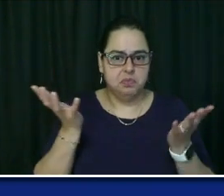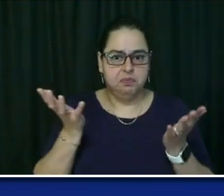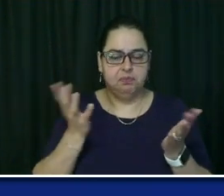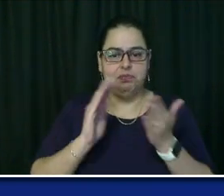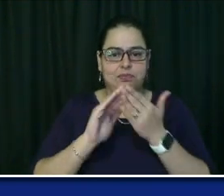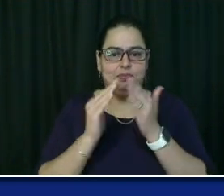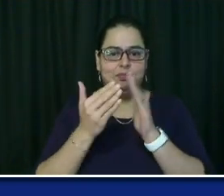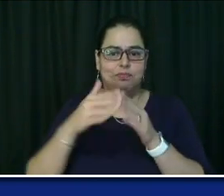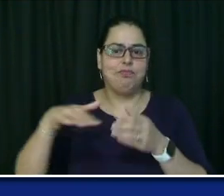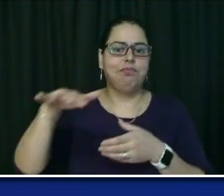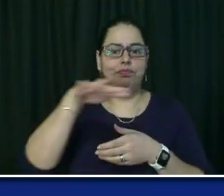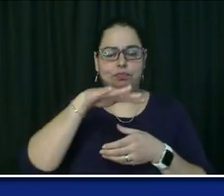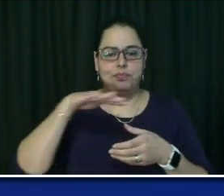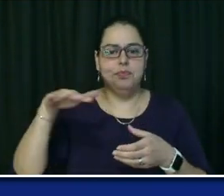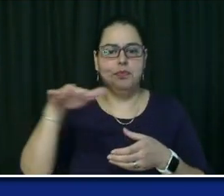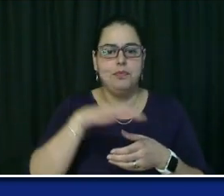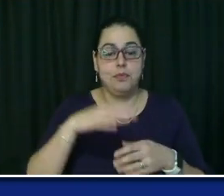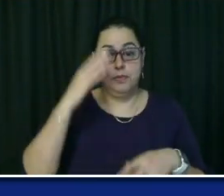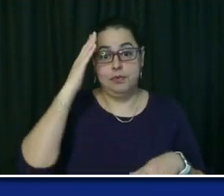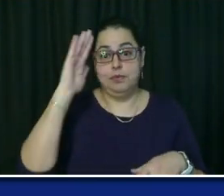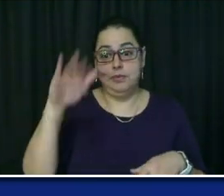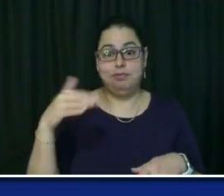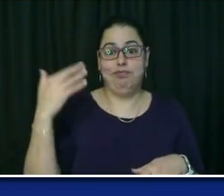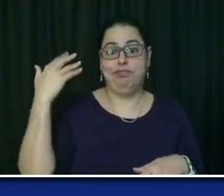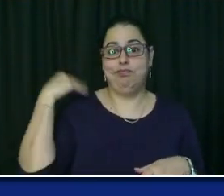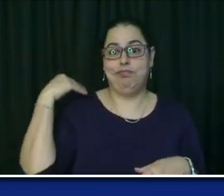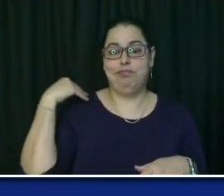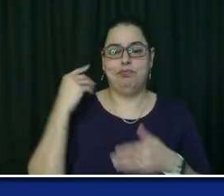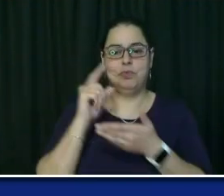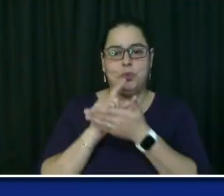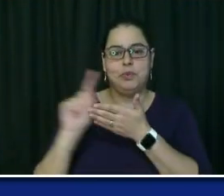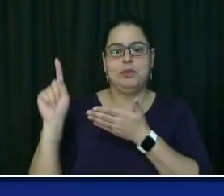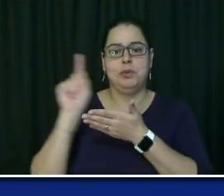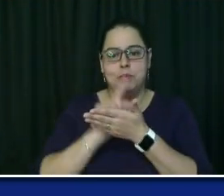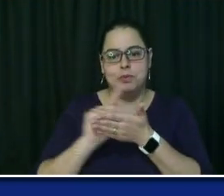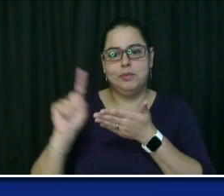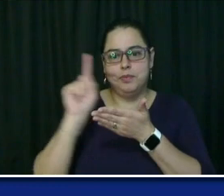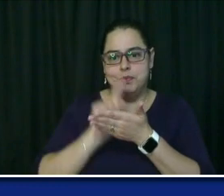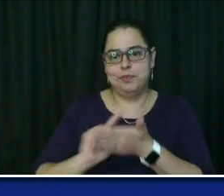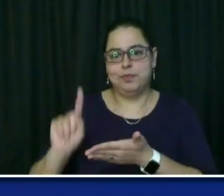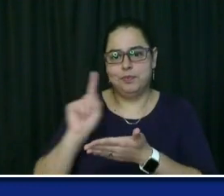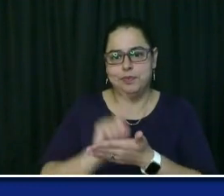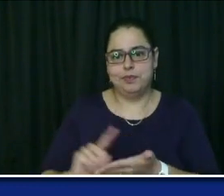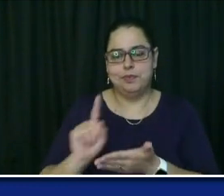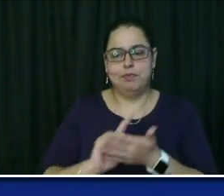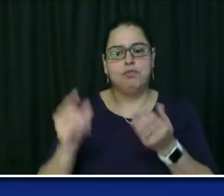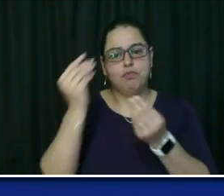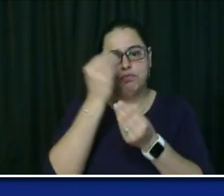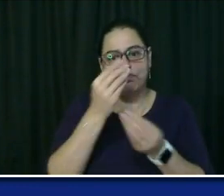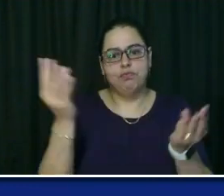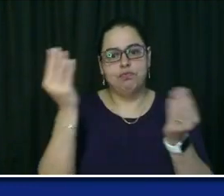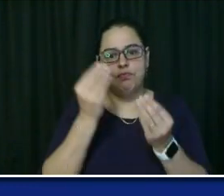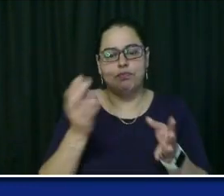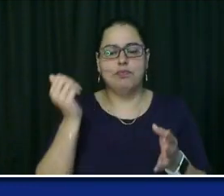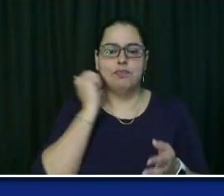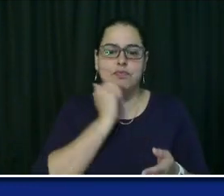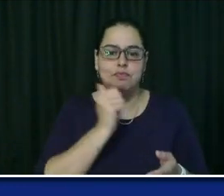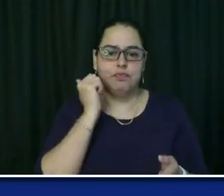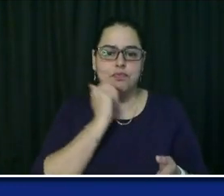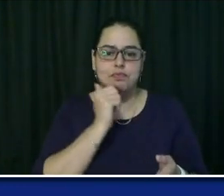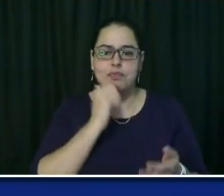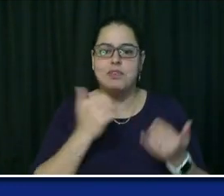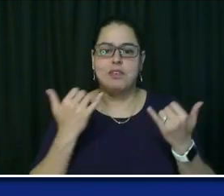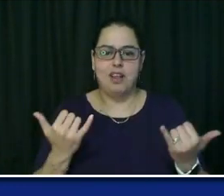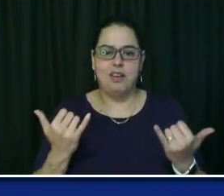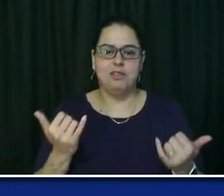ratcheted it back now to weekly updates. And then if we have something of urgent importance, we'll provide that. But we started to ask the